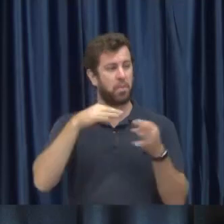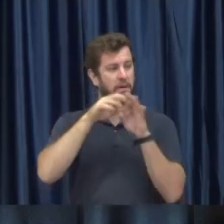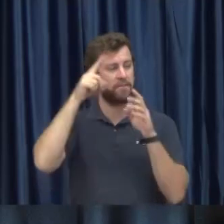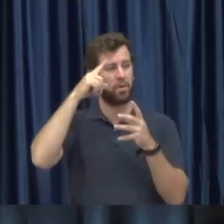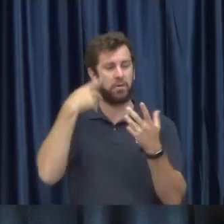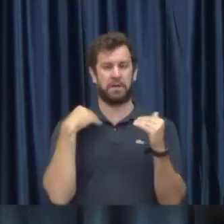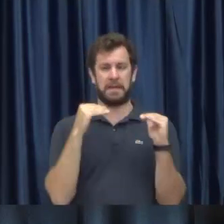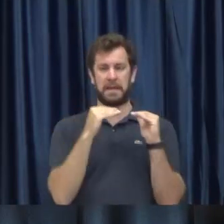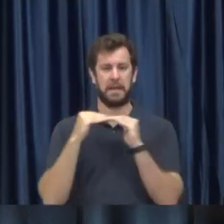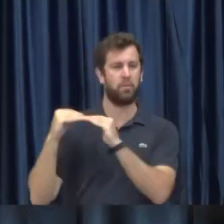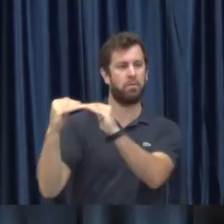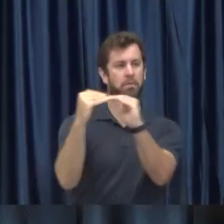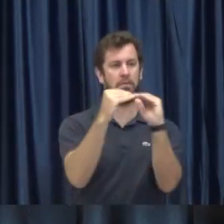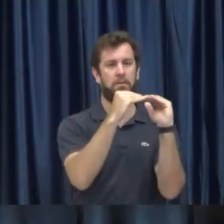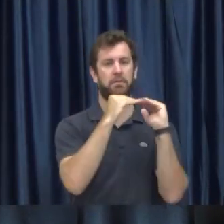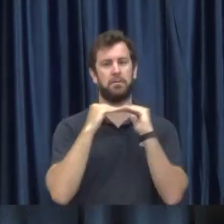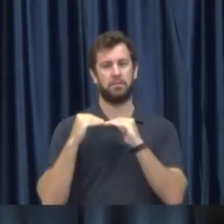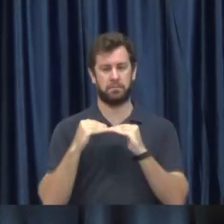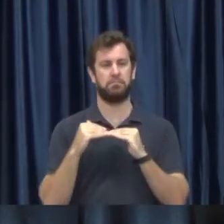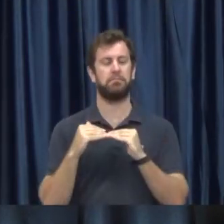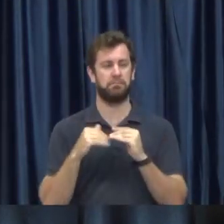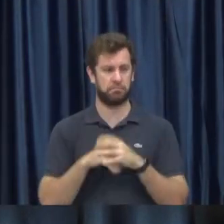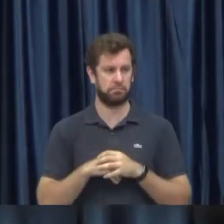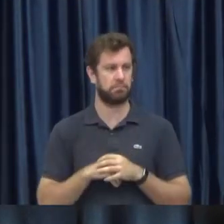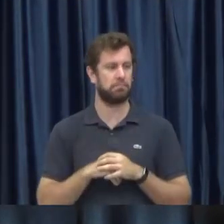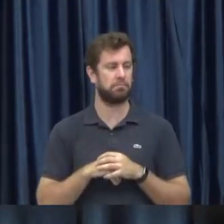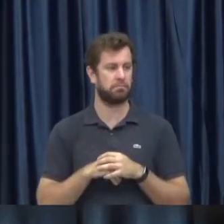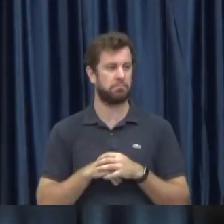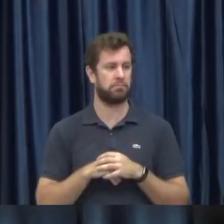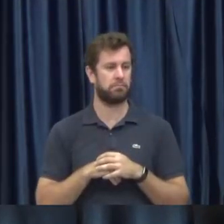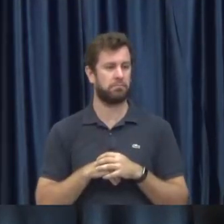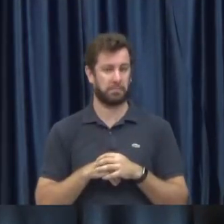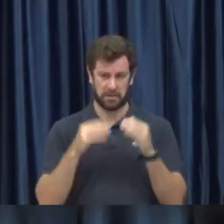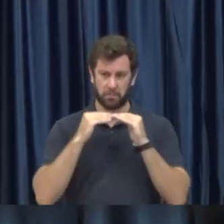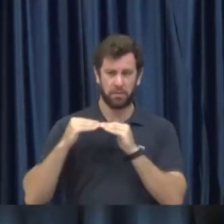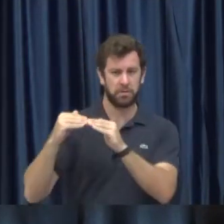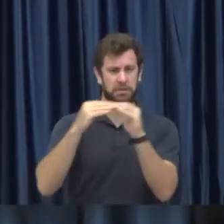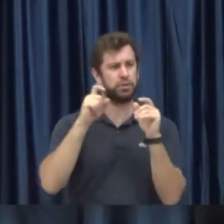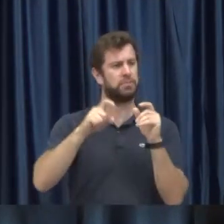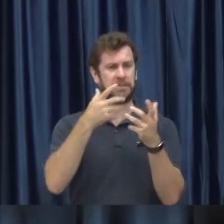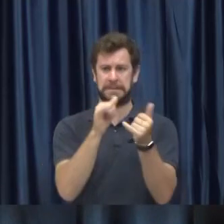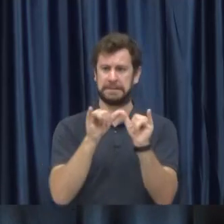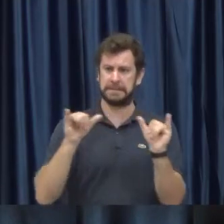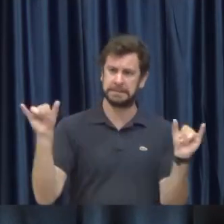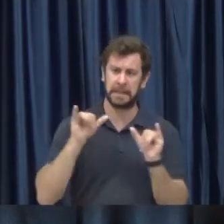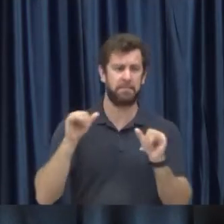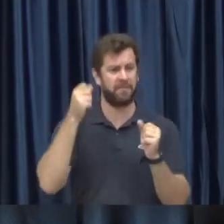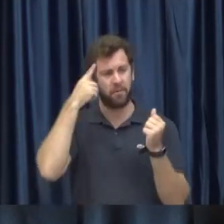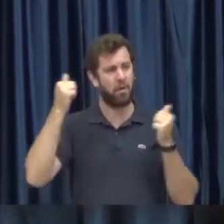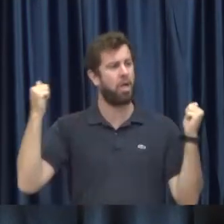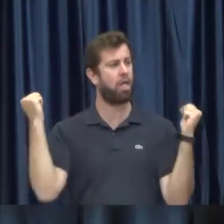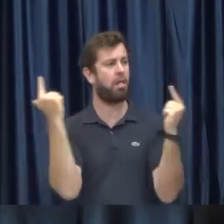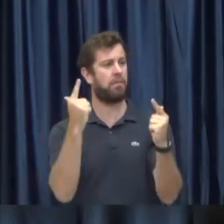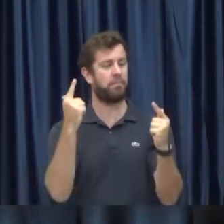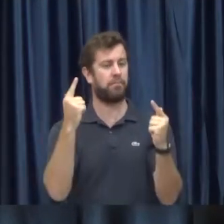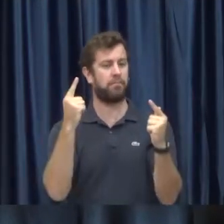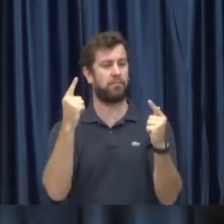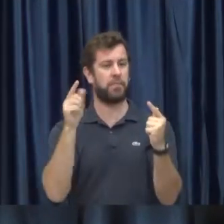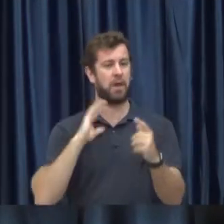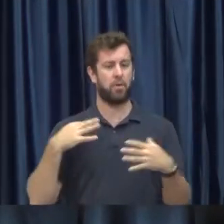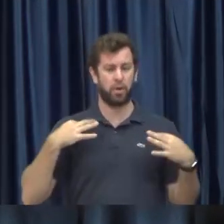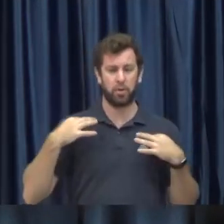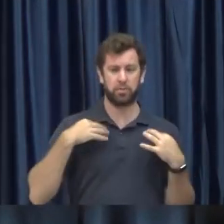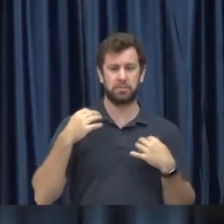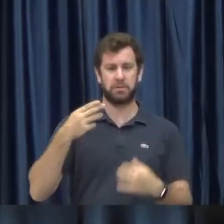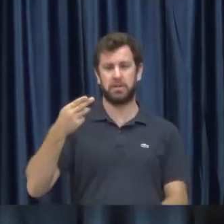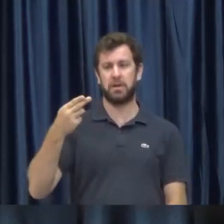Equality, the ihram garment is supposed to be the same for everybody. The ihram clothing, the concept of